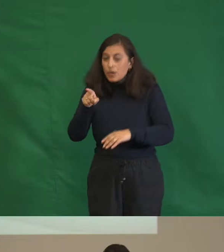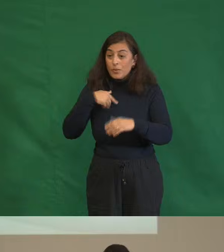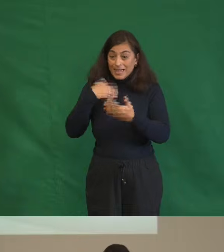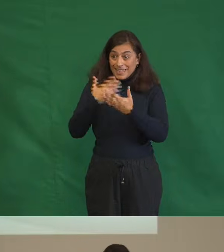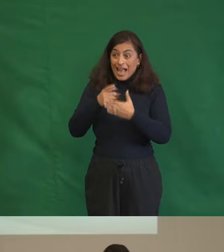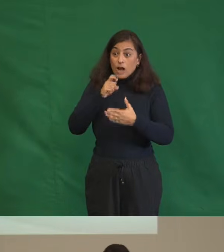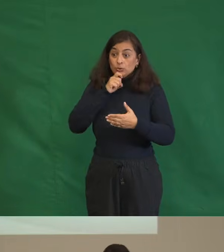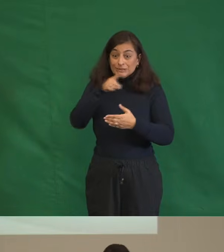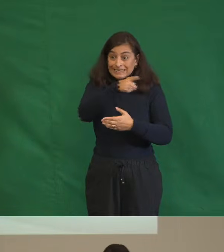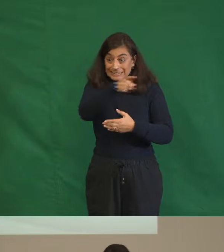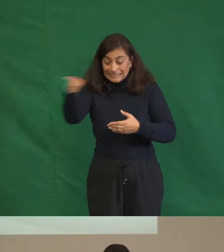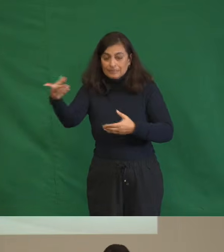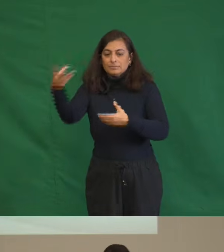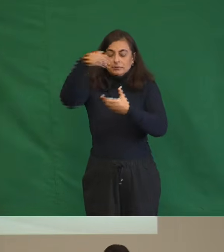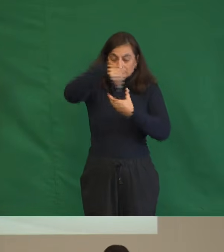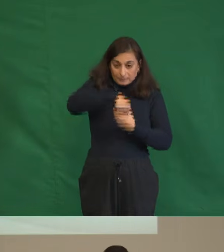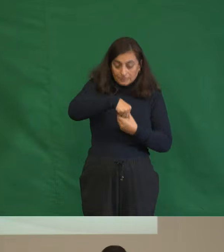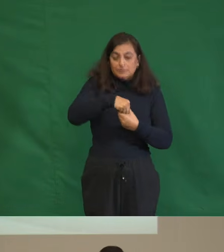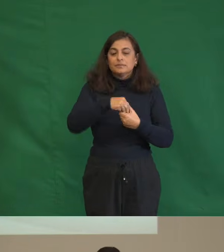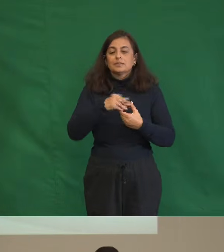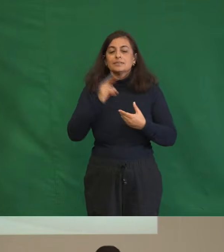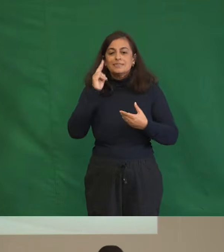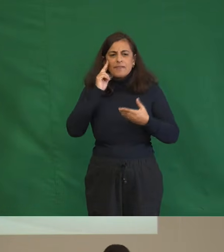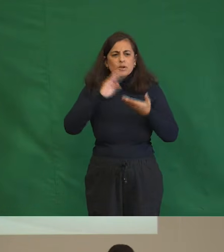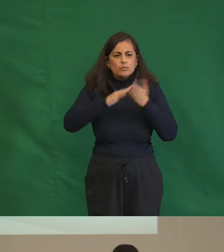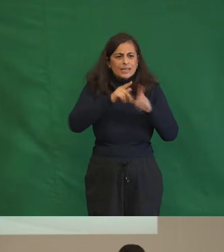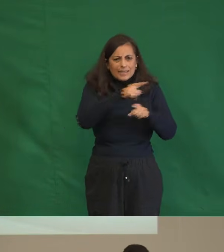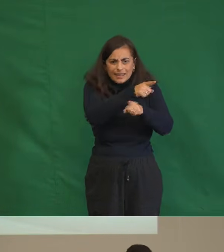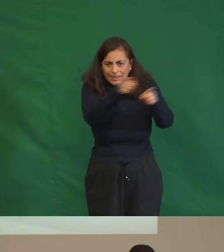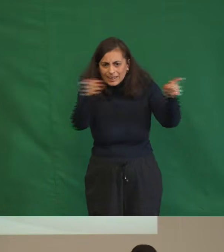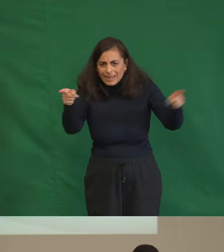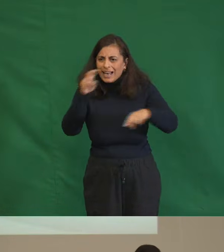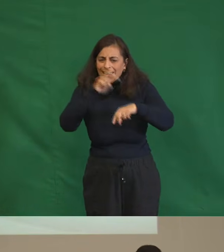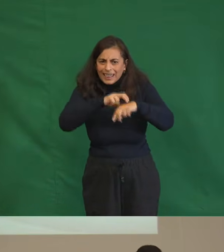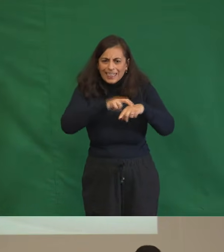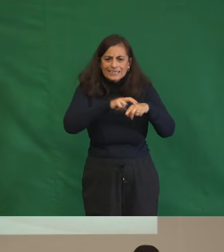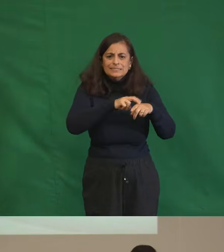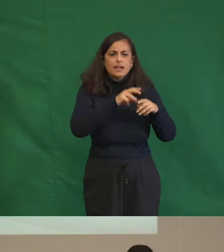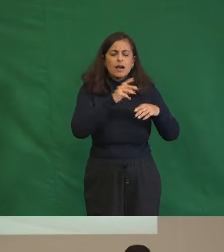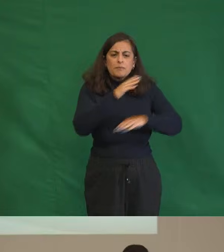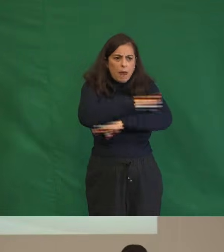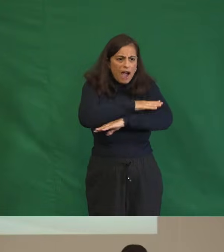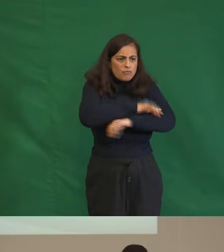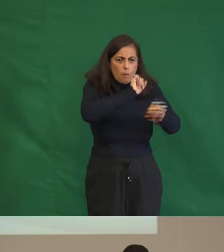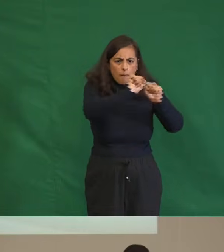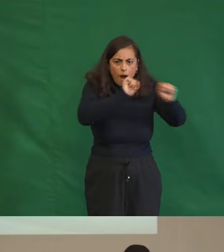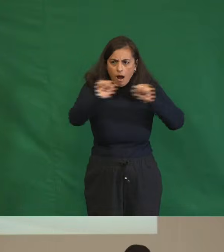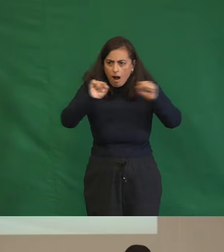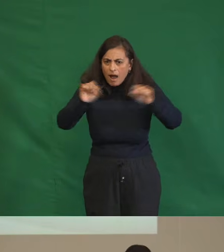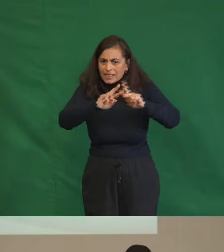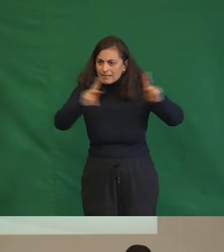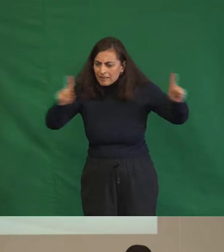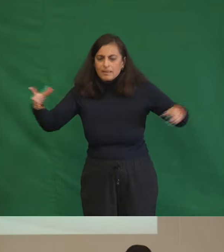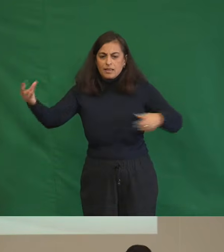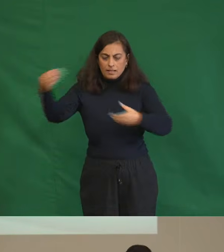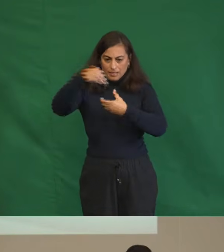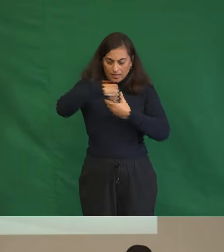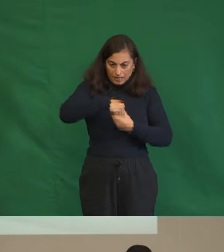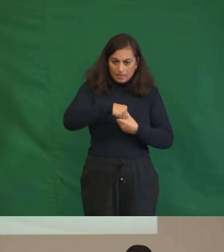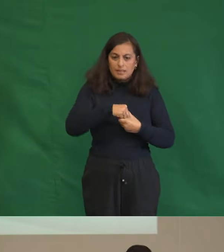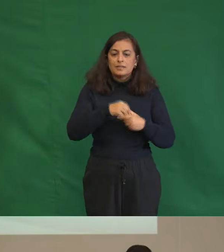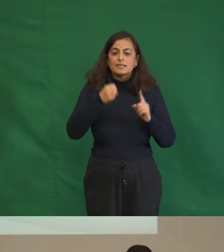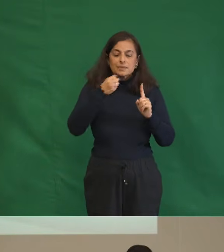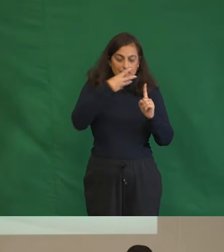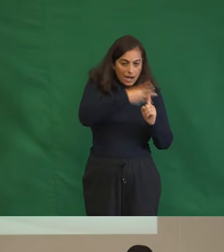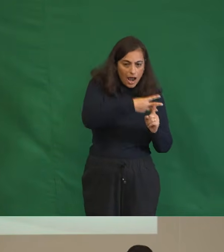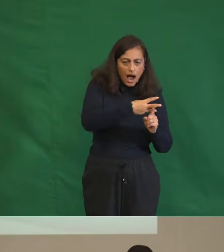community. But I'm happy to hear that there's a lot of platforms, and hopefully after this I can be able to engage with maybe SADiLaR and HandLab,